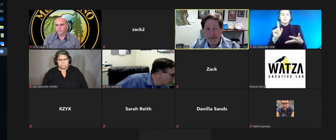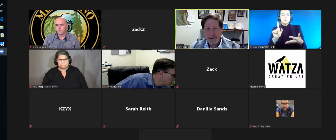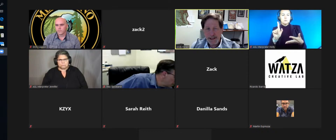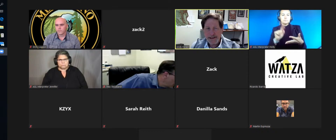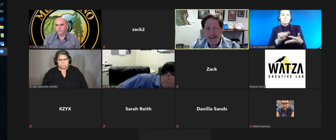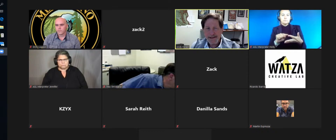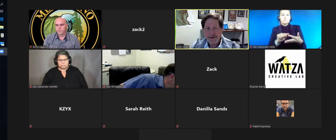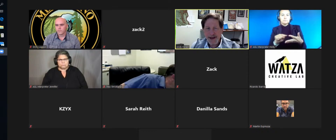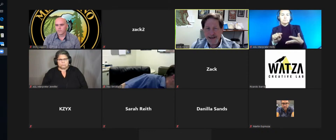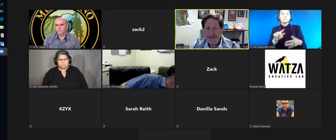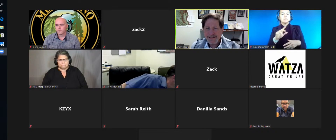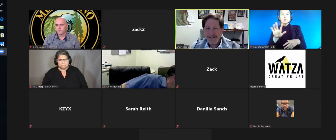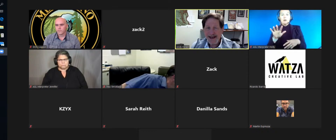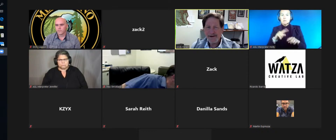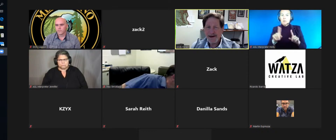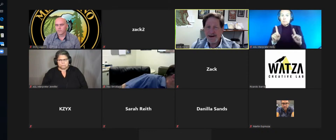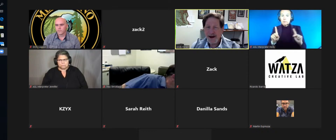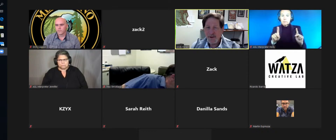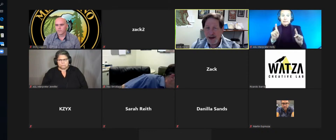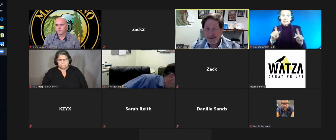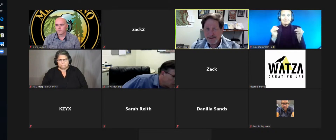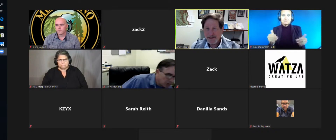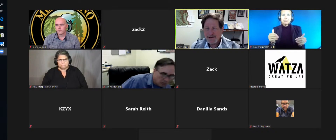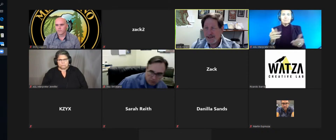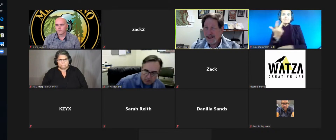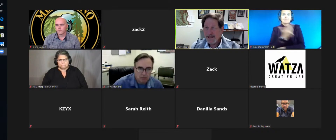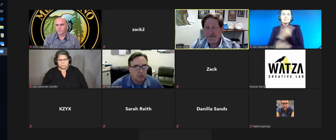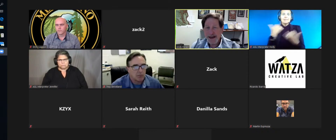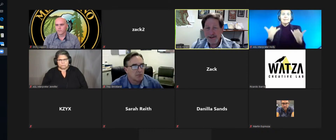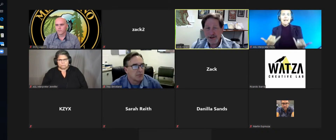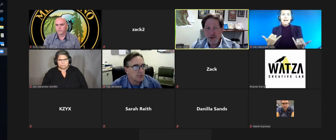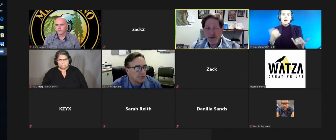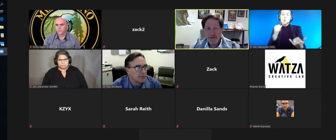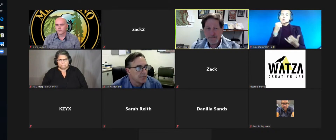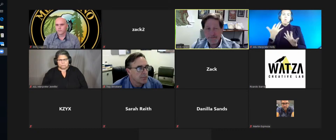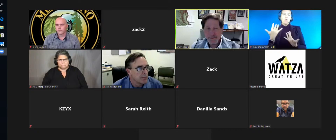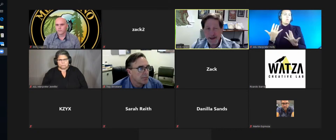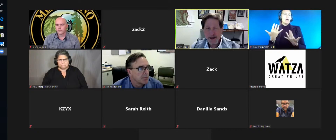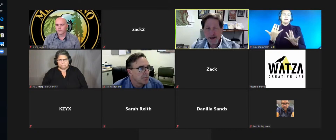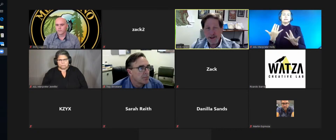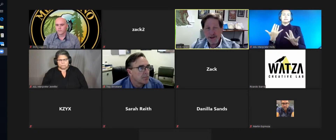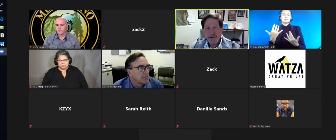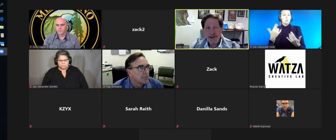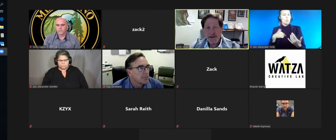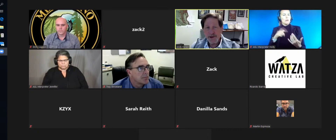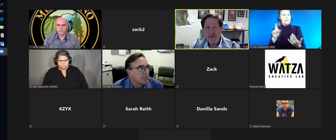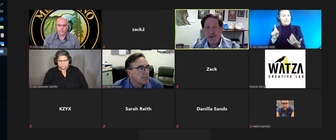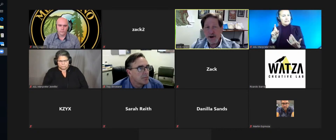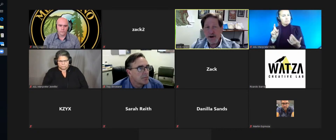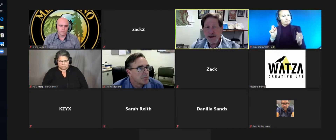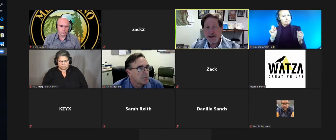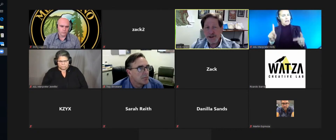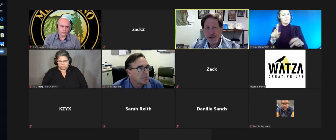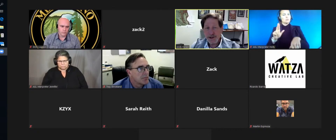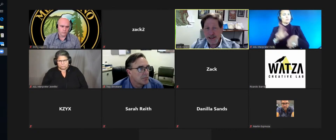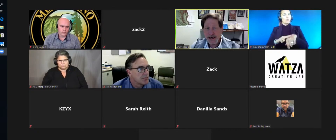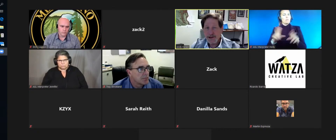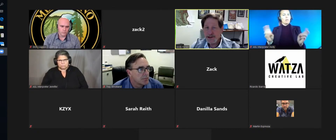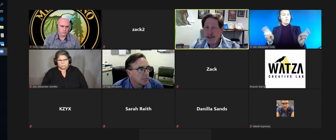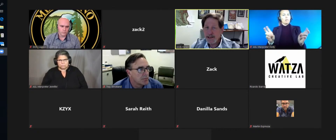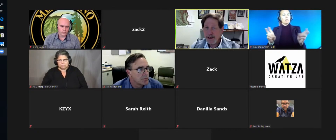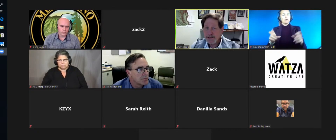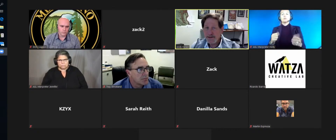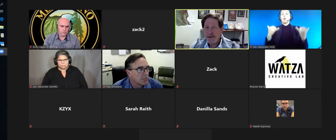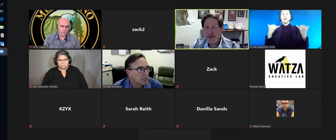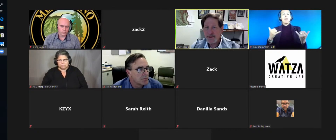But people need to get their vaccines now and not wait to get us back to normal. So in summary, we are in a surge now,